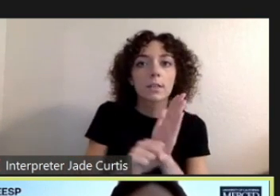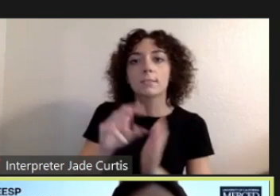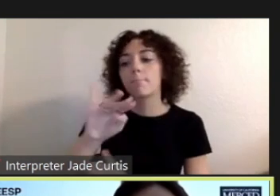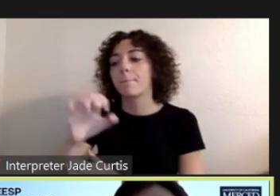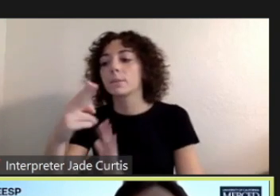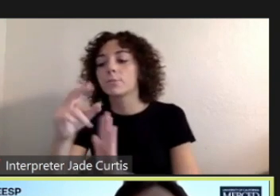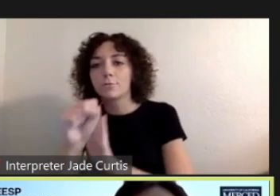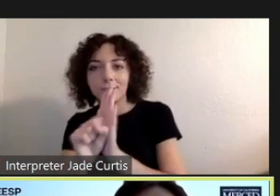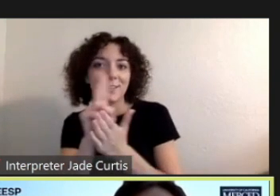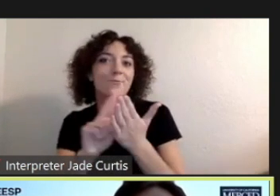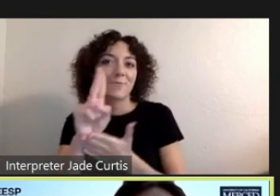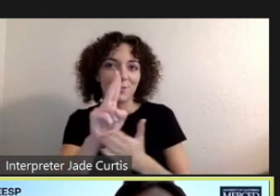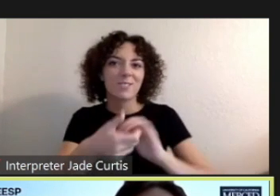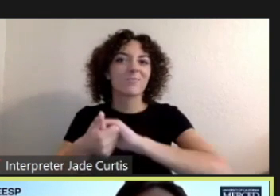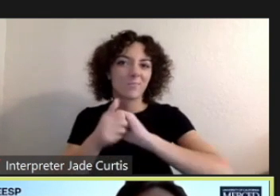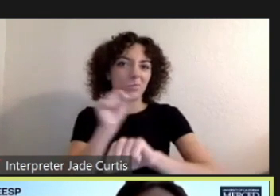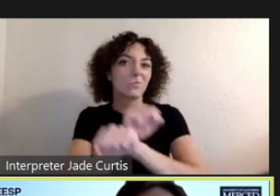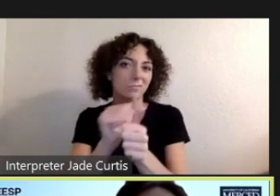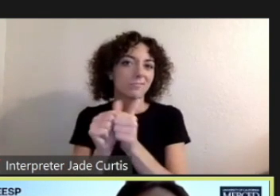please.